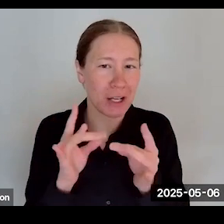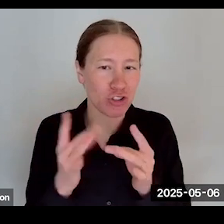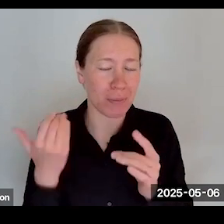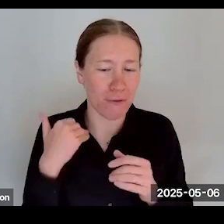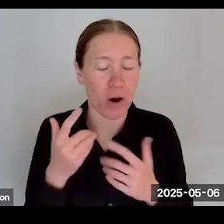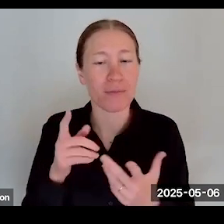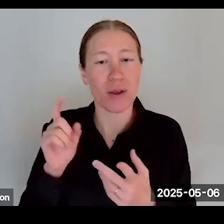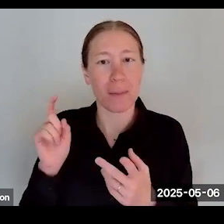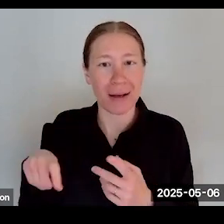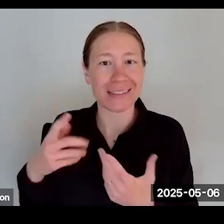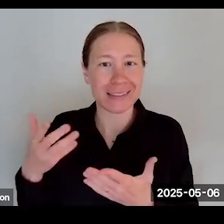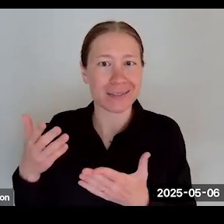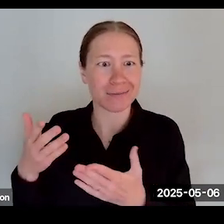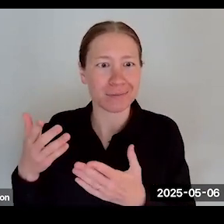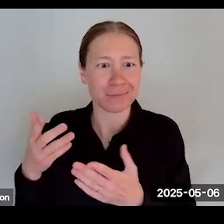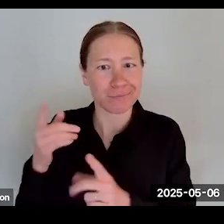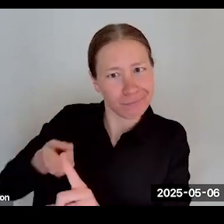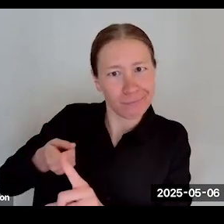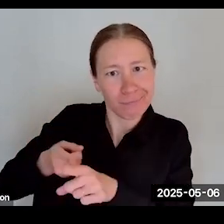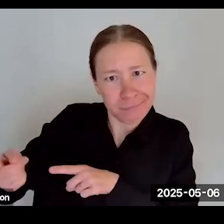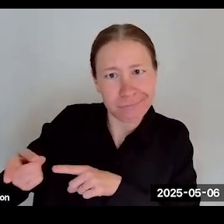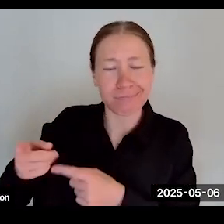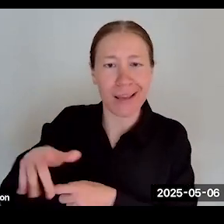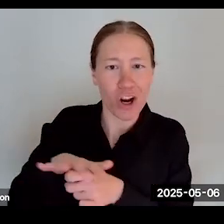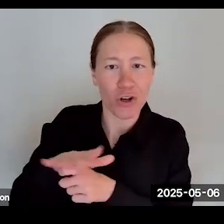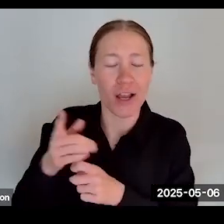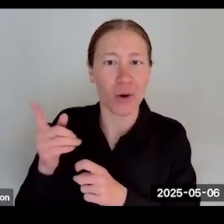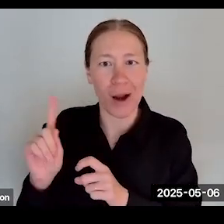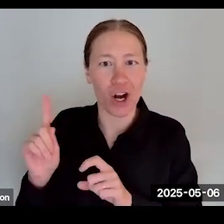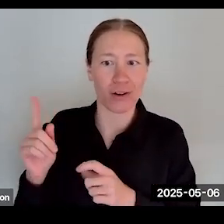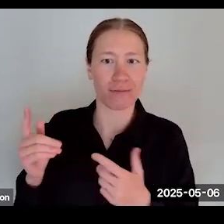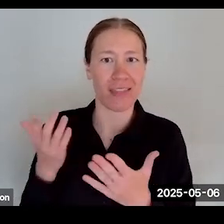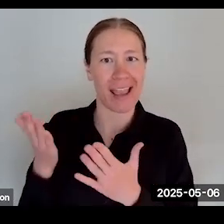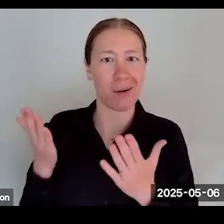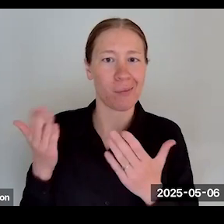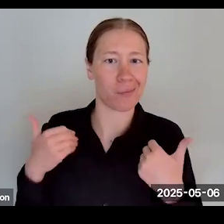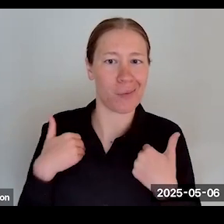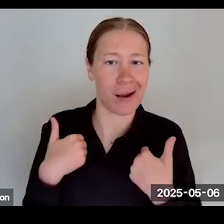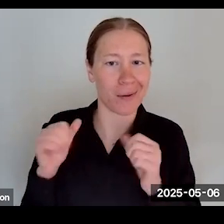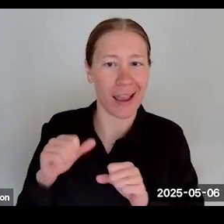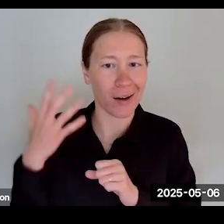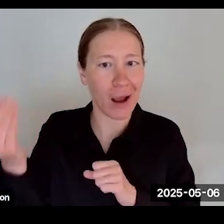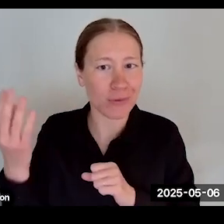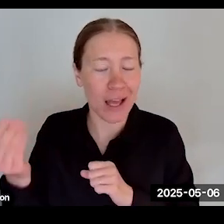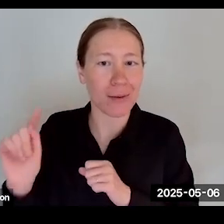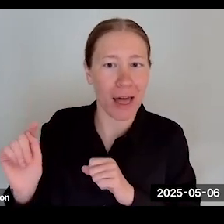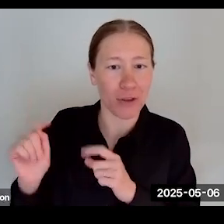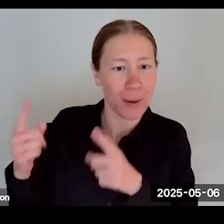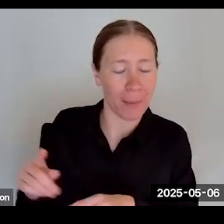be a designated area provided for the employee to tend to the animal's basic needs. Our office also recommends